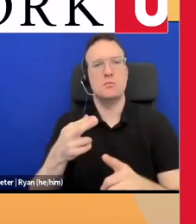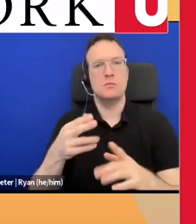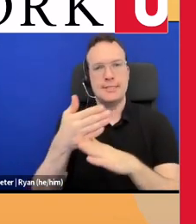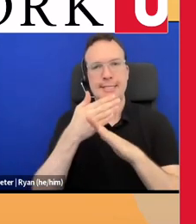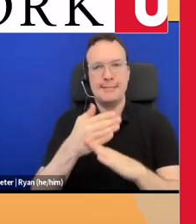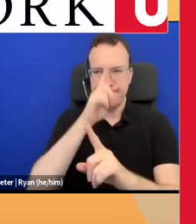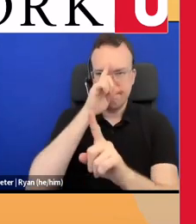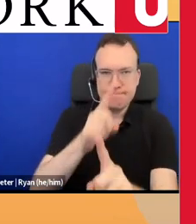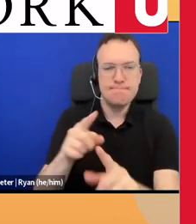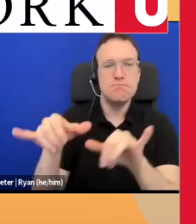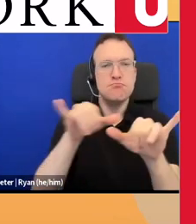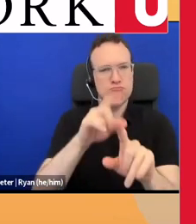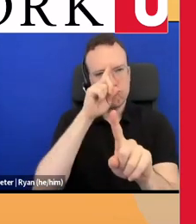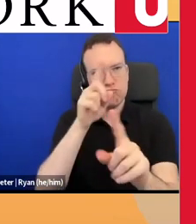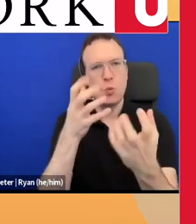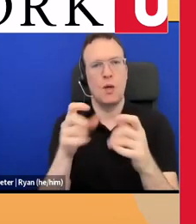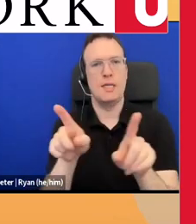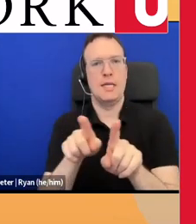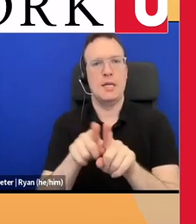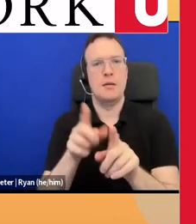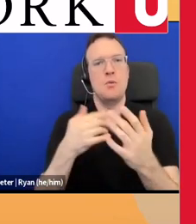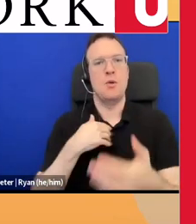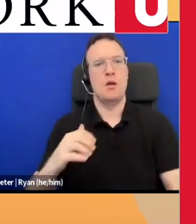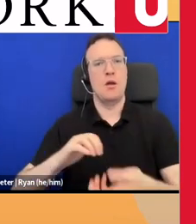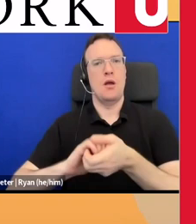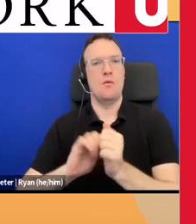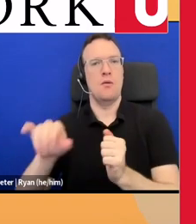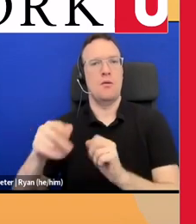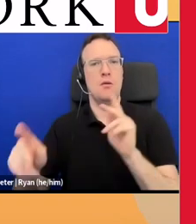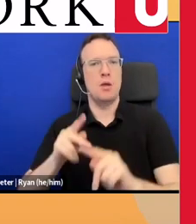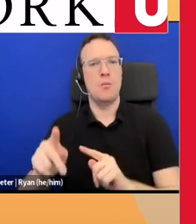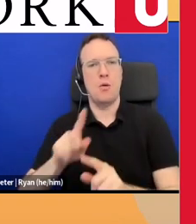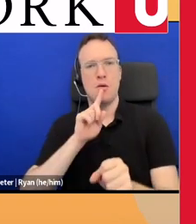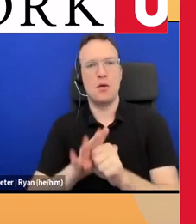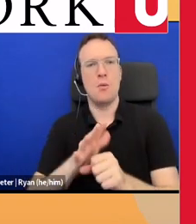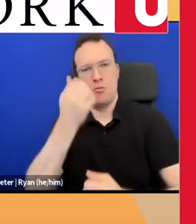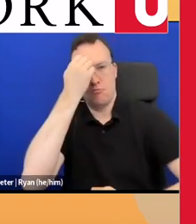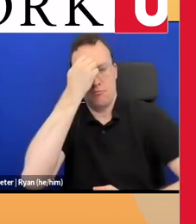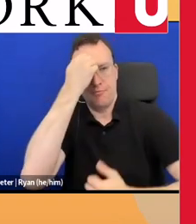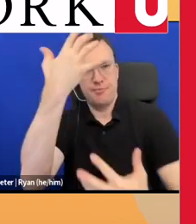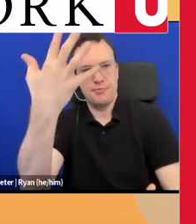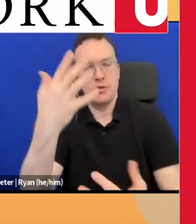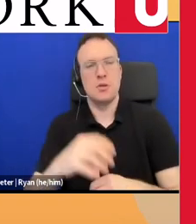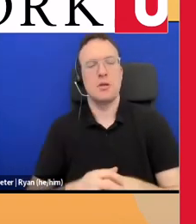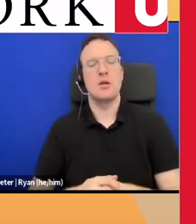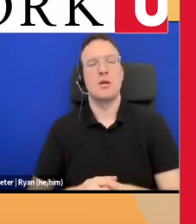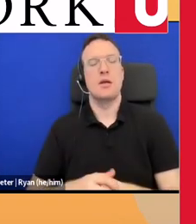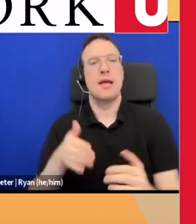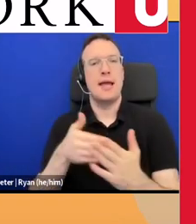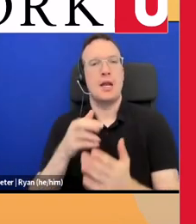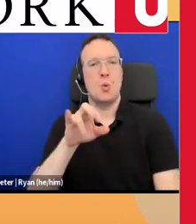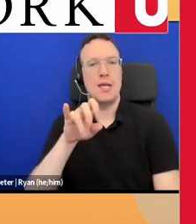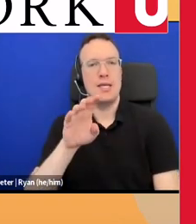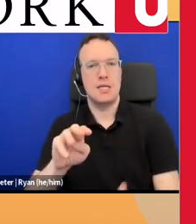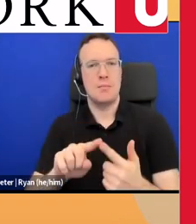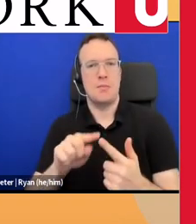For instance, I might be in solidarity with others committed to decolonization, anti-racism, and feminism.